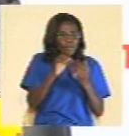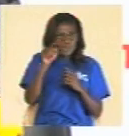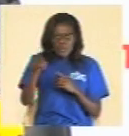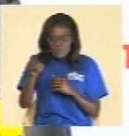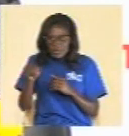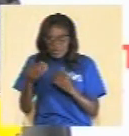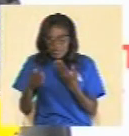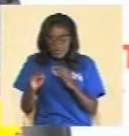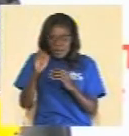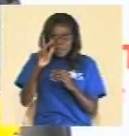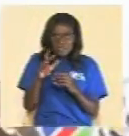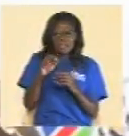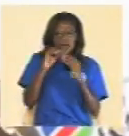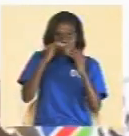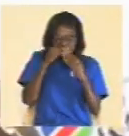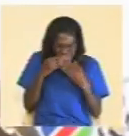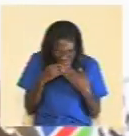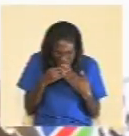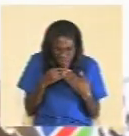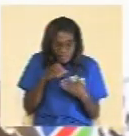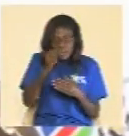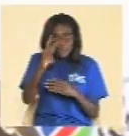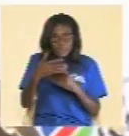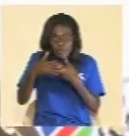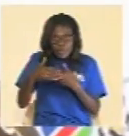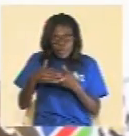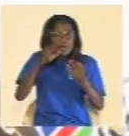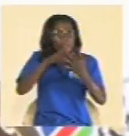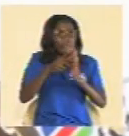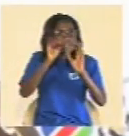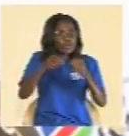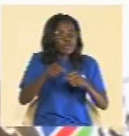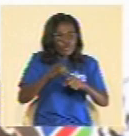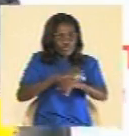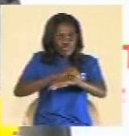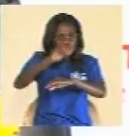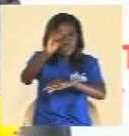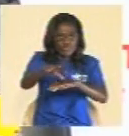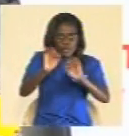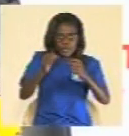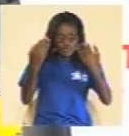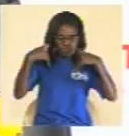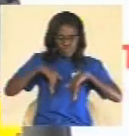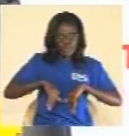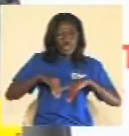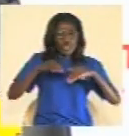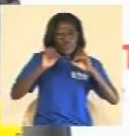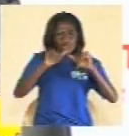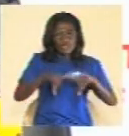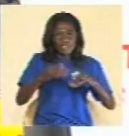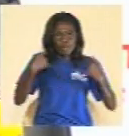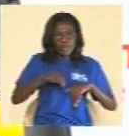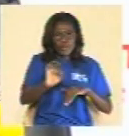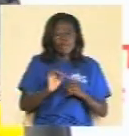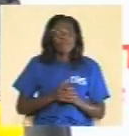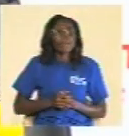close contact with this person, that is when you can breathe it in and then it goes through your system. Yeah.